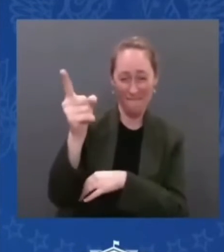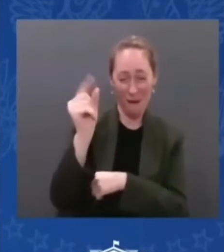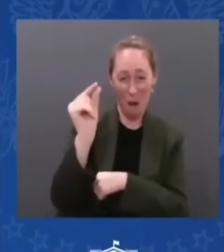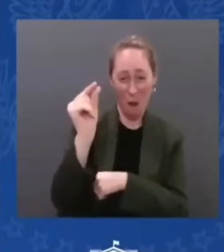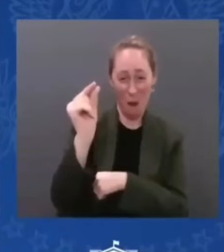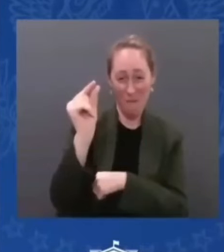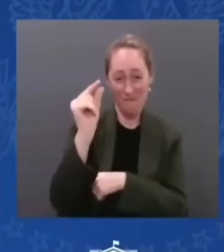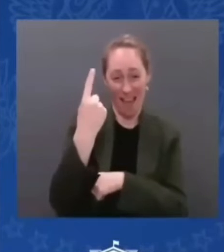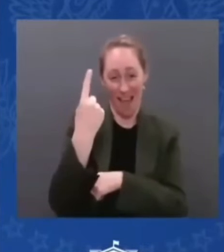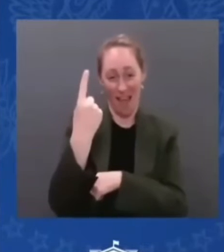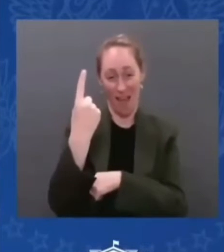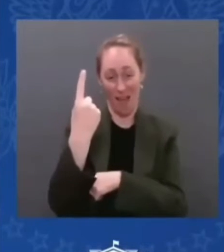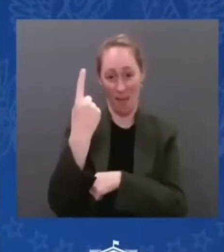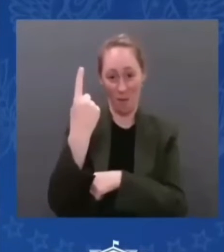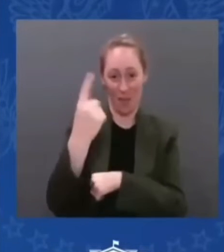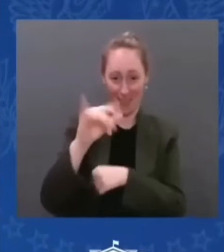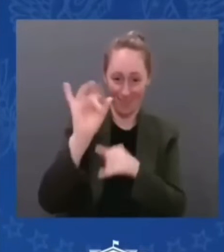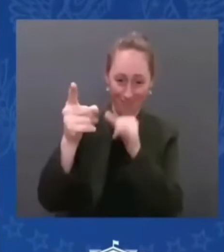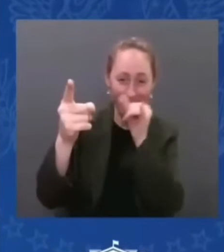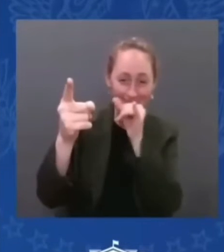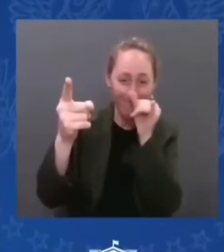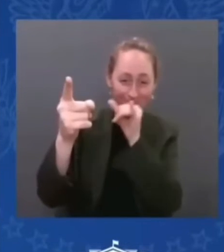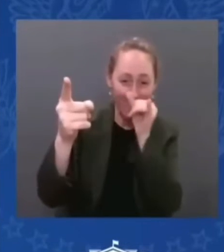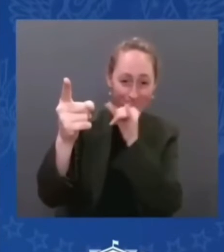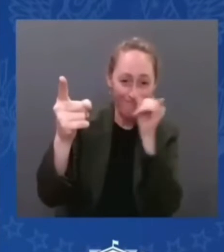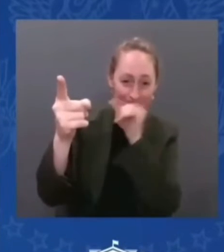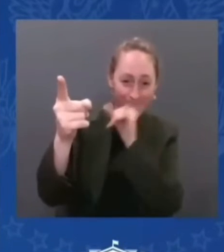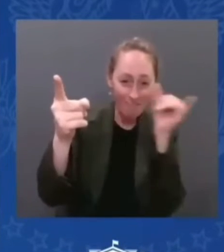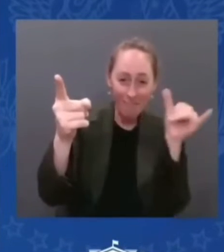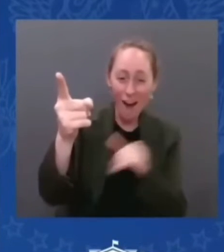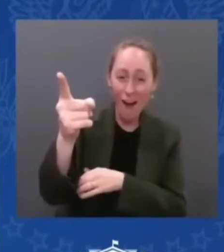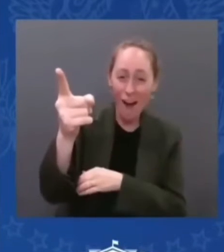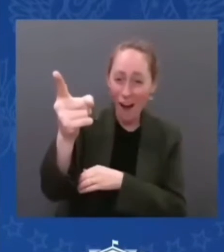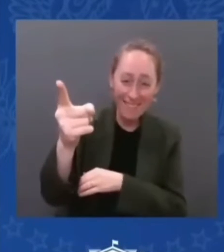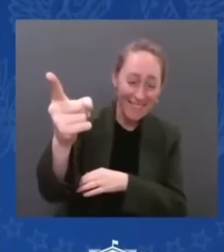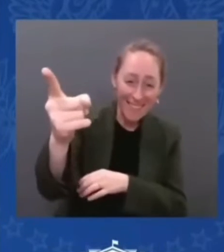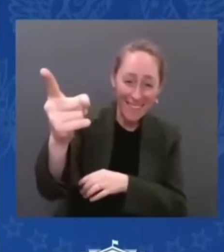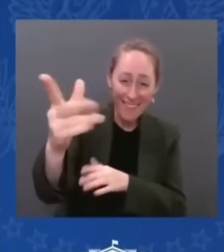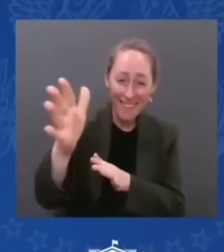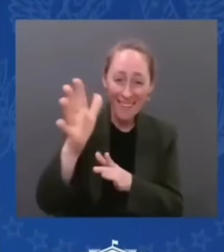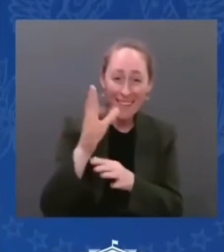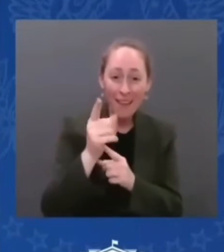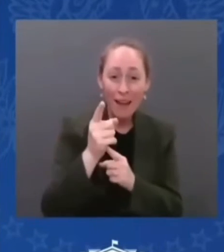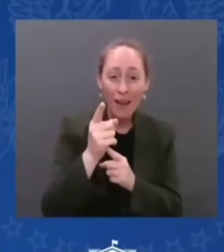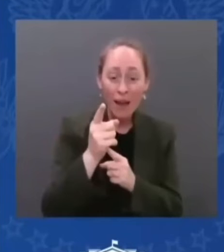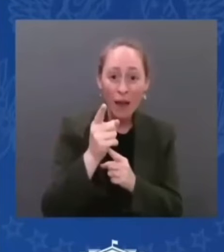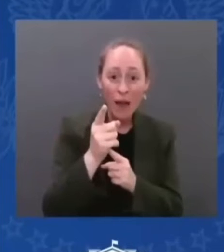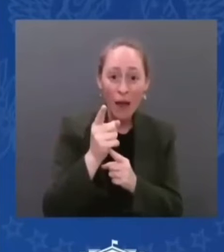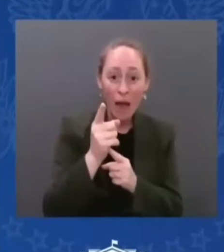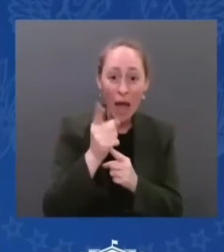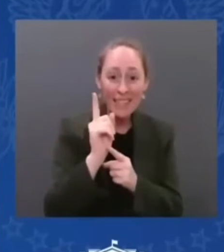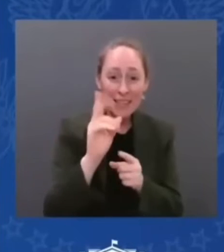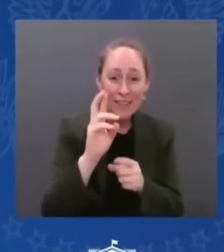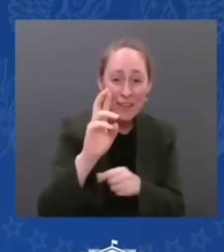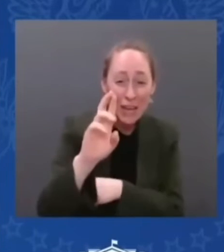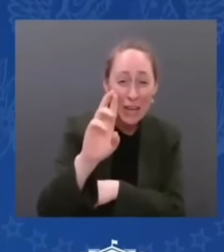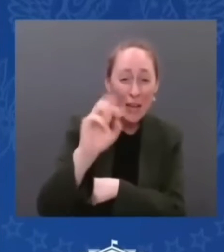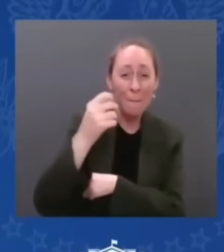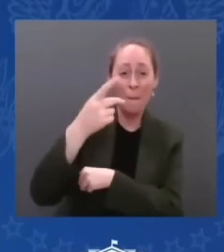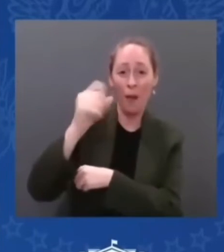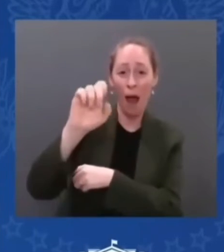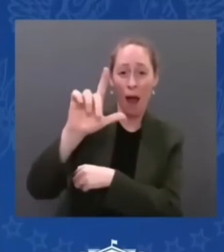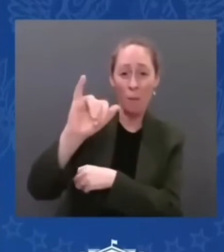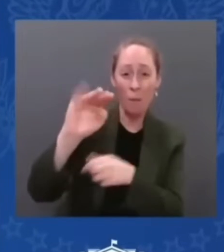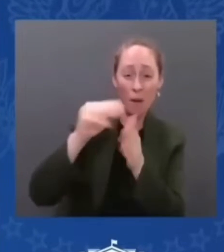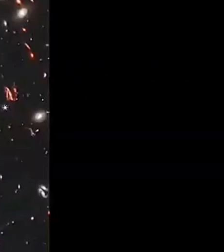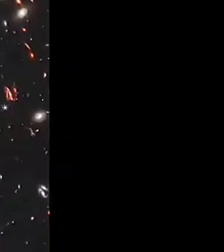including star clusters and diffuse features. Researchers will soon begin to learn more about the galaxy's masses,